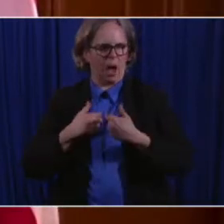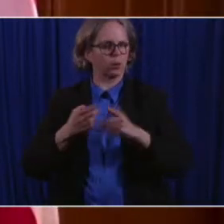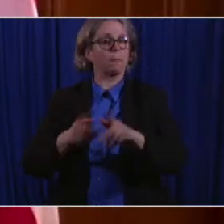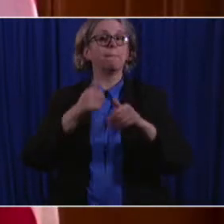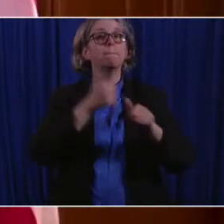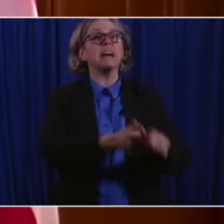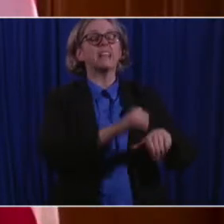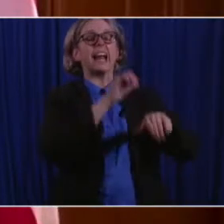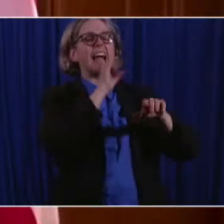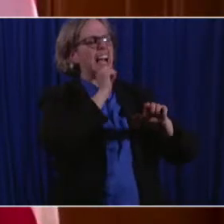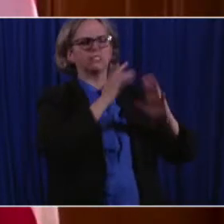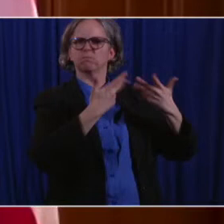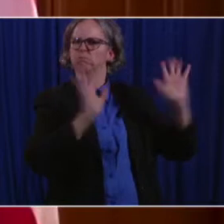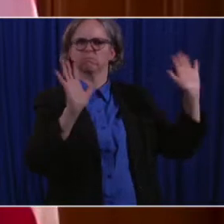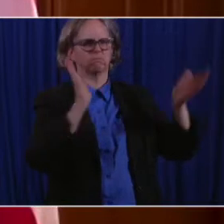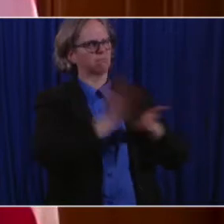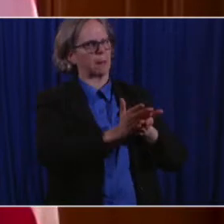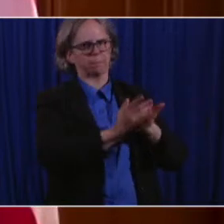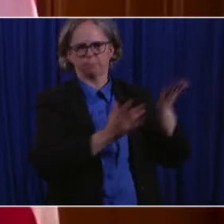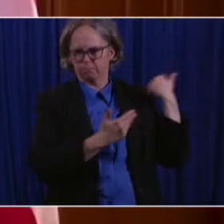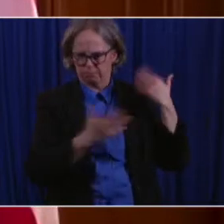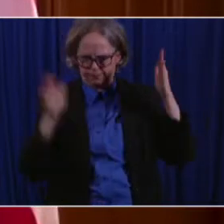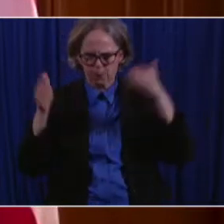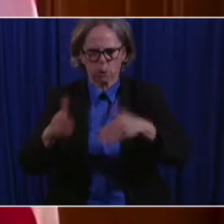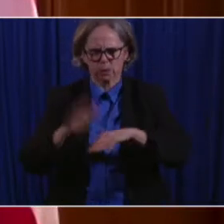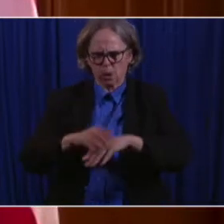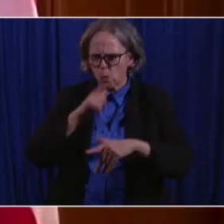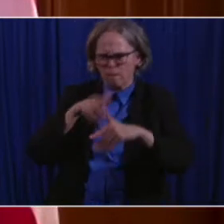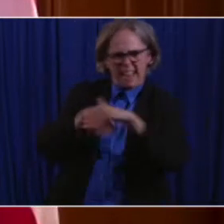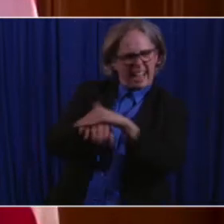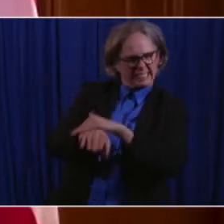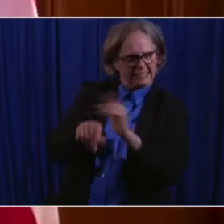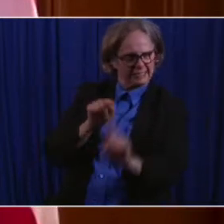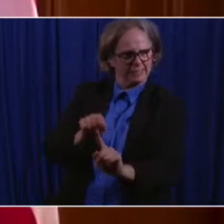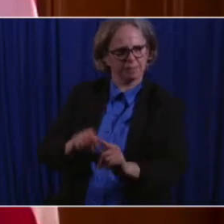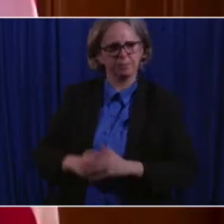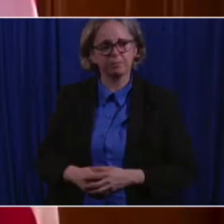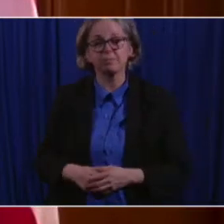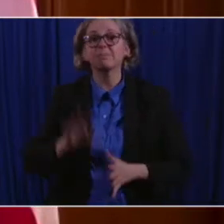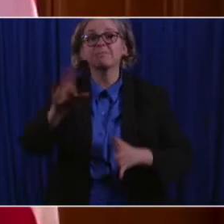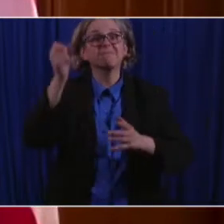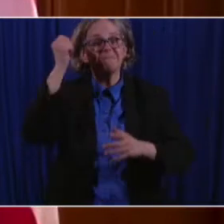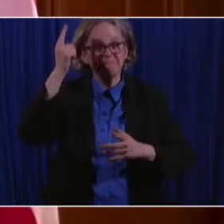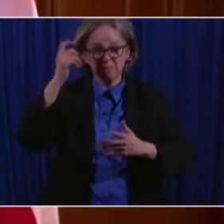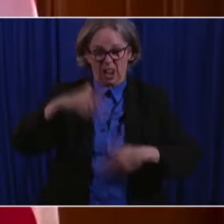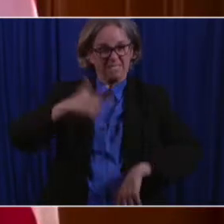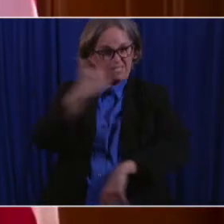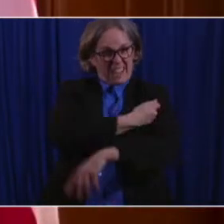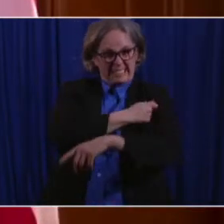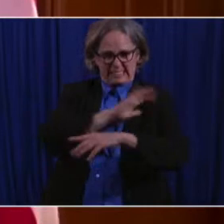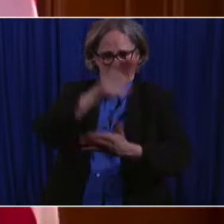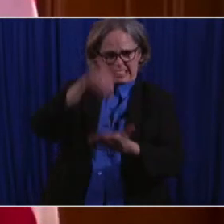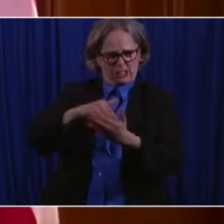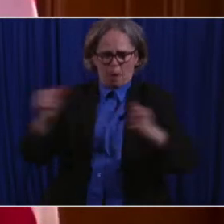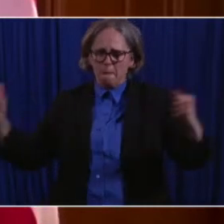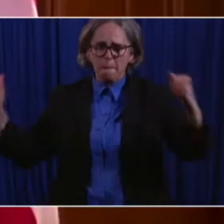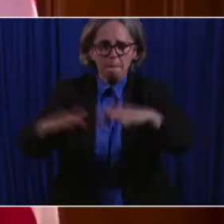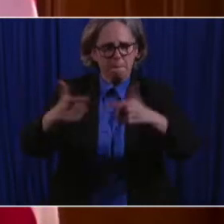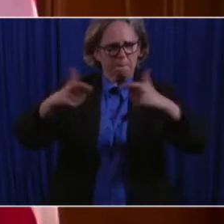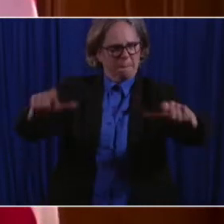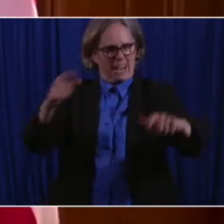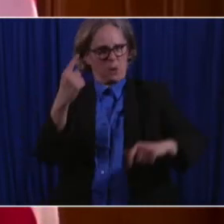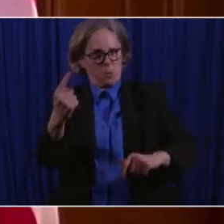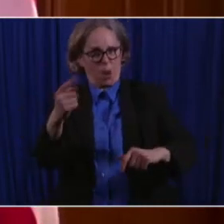area. The mass vaccination sites, we've seen a pretty big demand, as you know, in Northeast